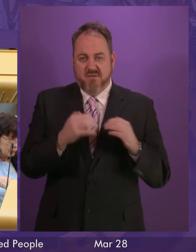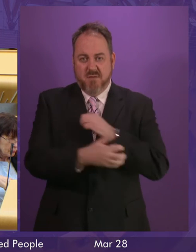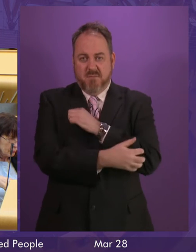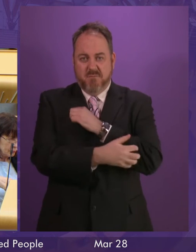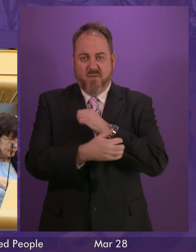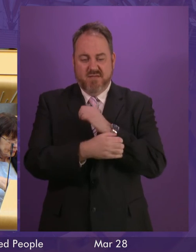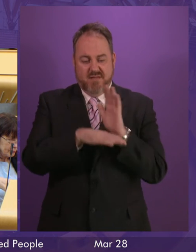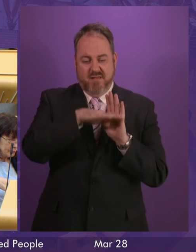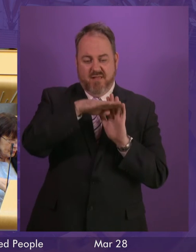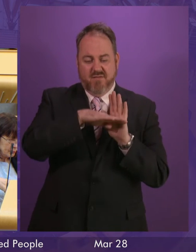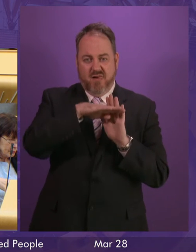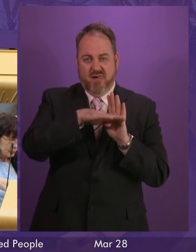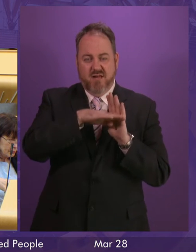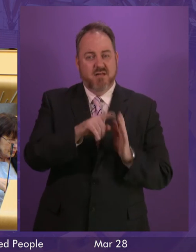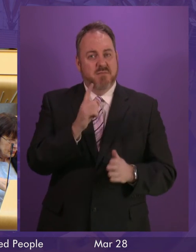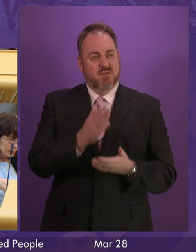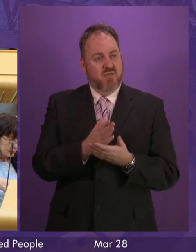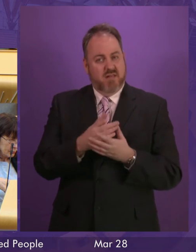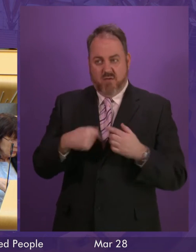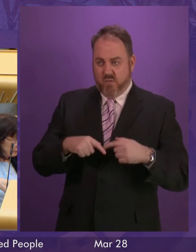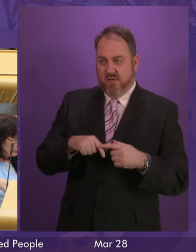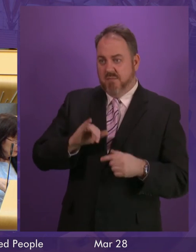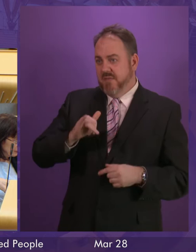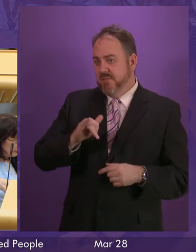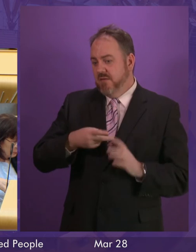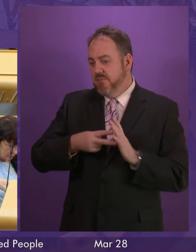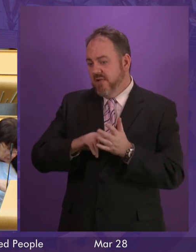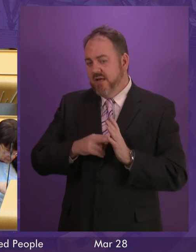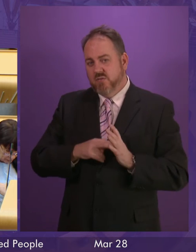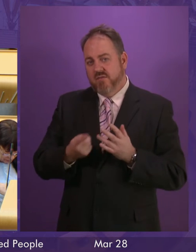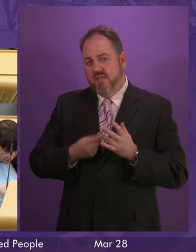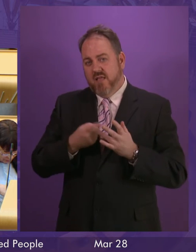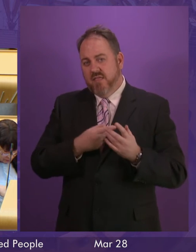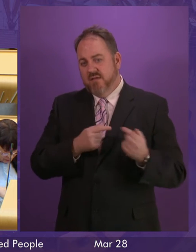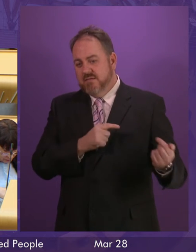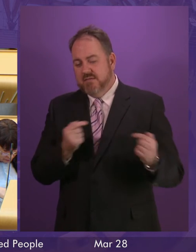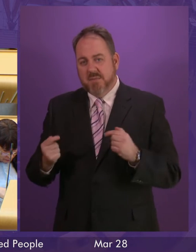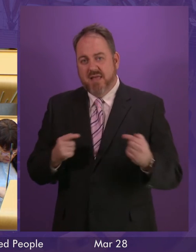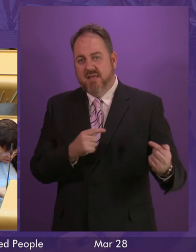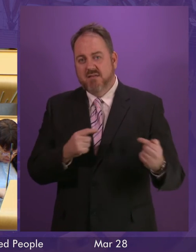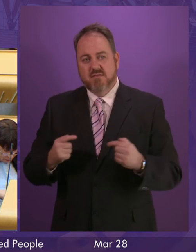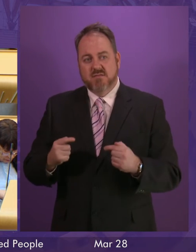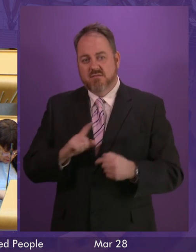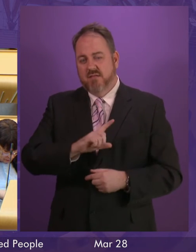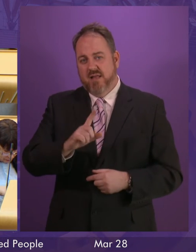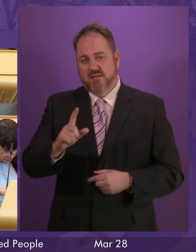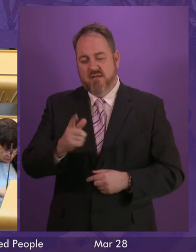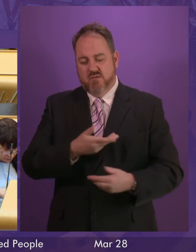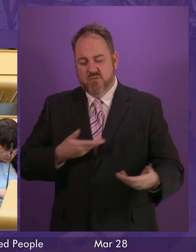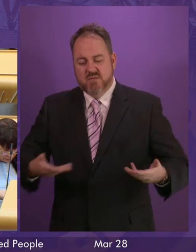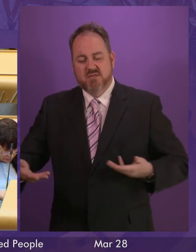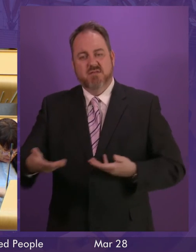Minister in closing whether the Government plan to bring a debate to the Chamber after the Easter recess, to allow a wider